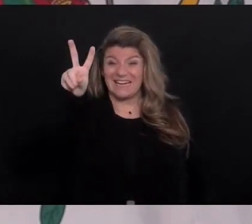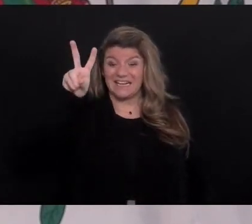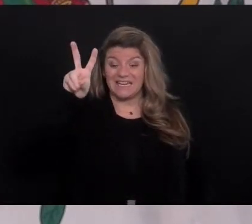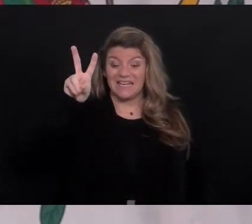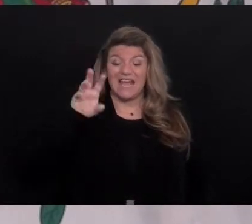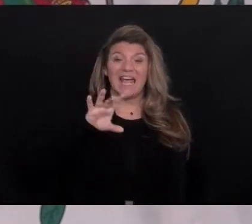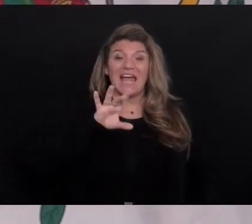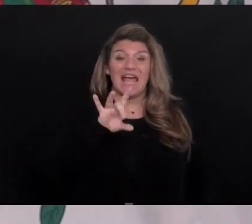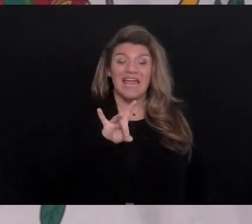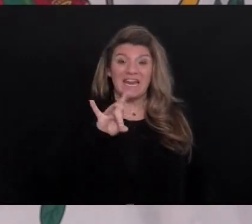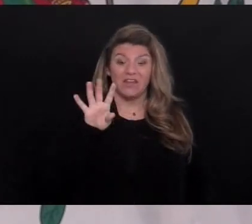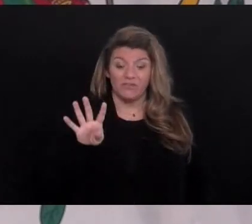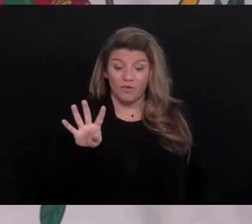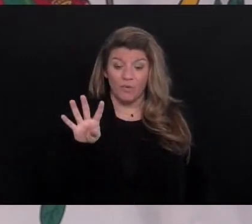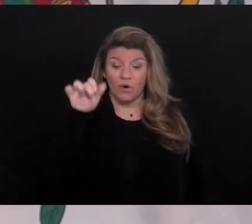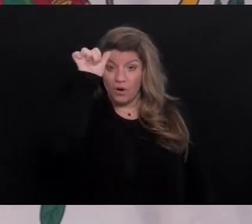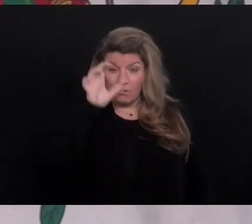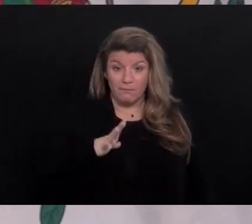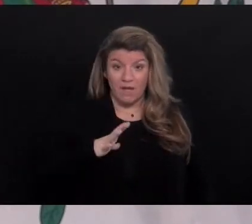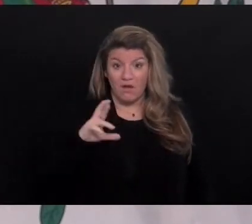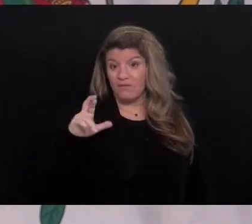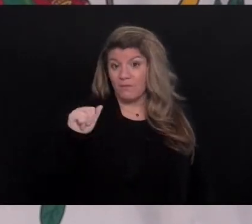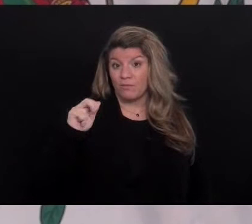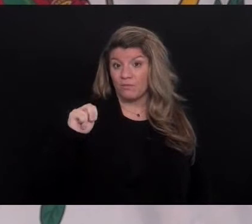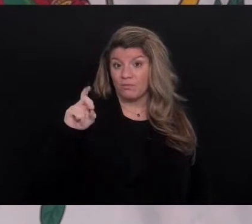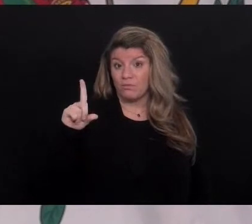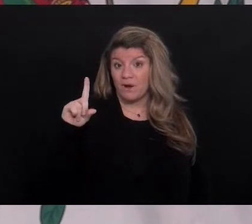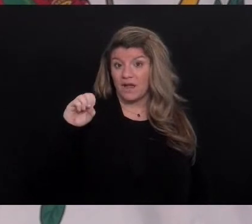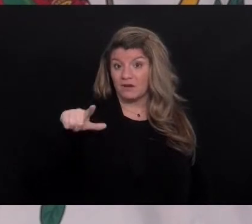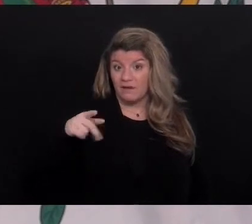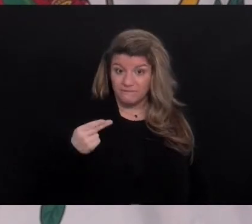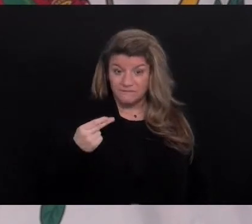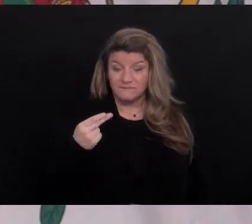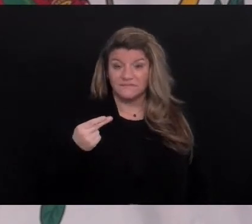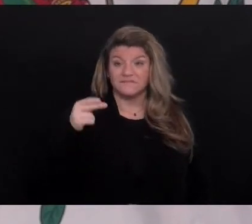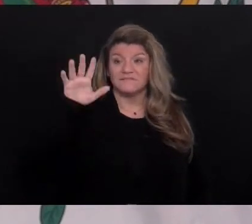an 84-year-old male from Randolph County. The